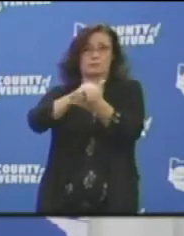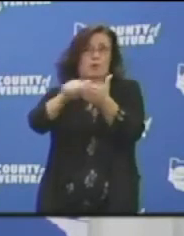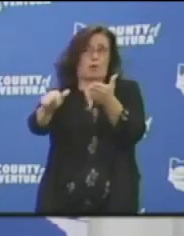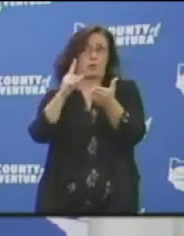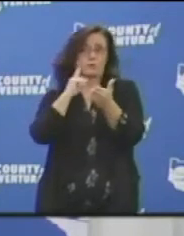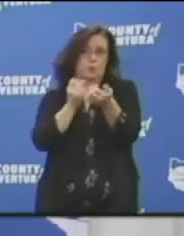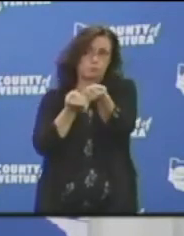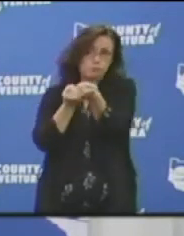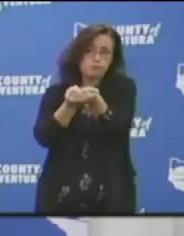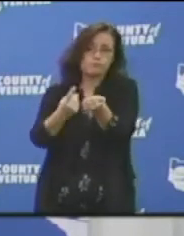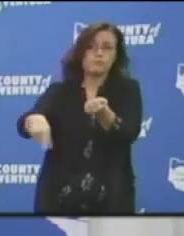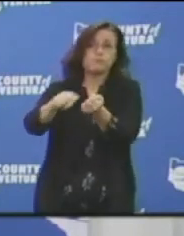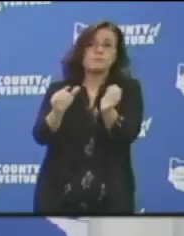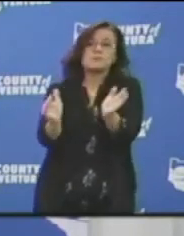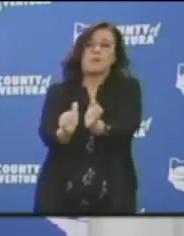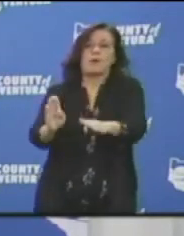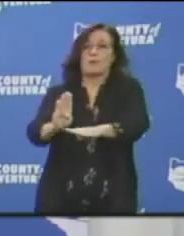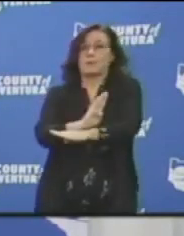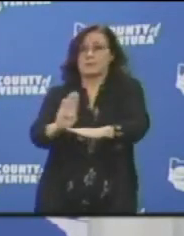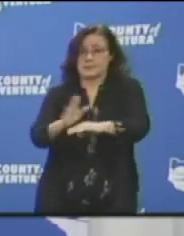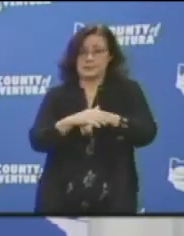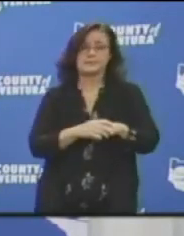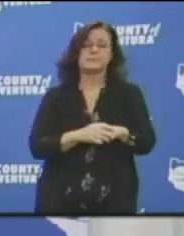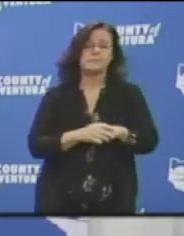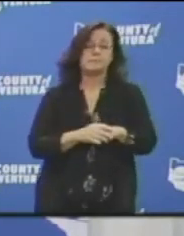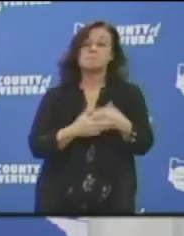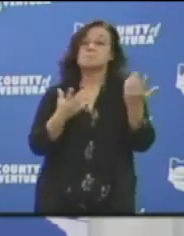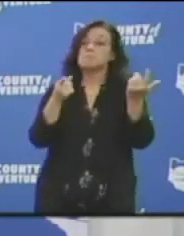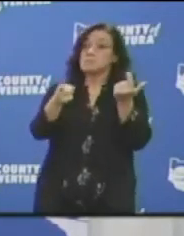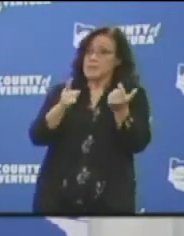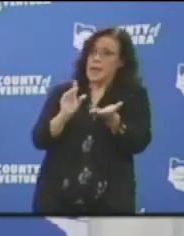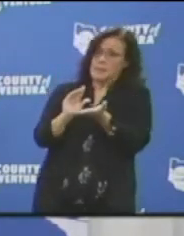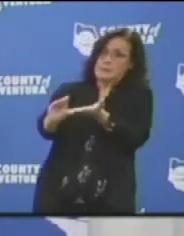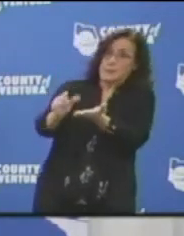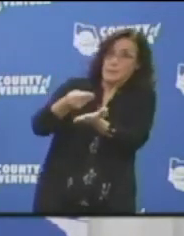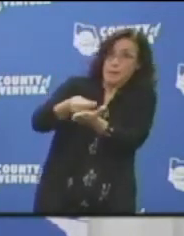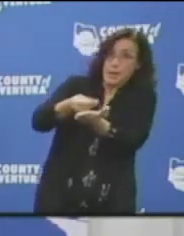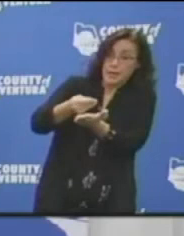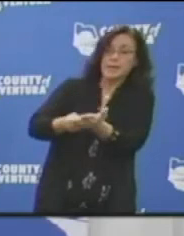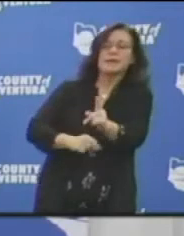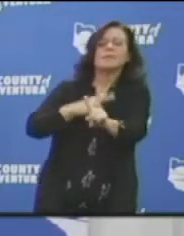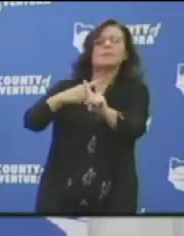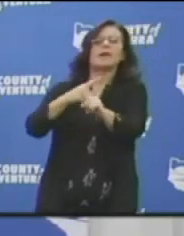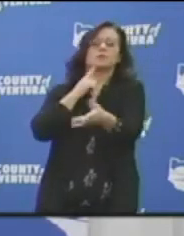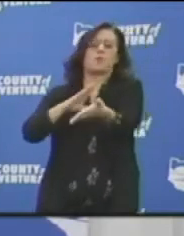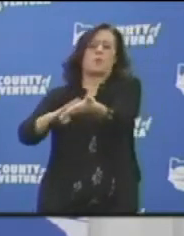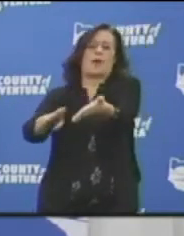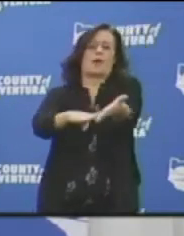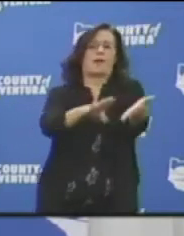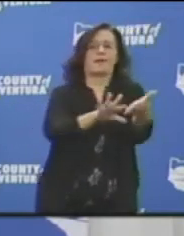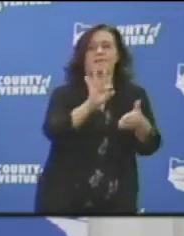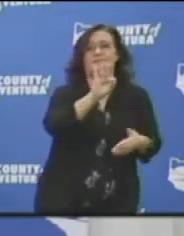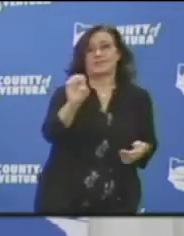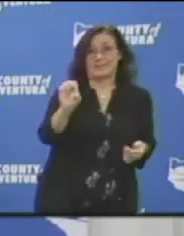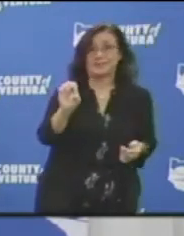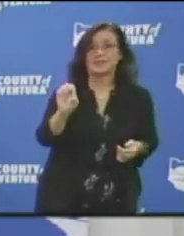waive a lot of permit fees for those businesses in the amount of about $1.6 million.